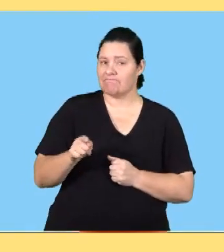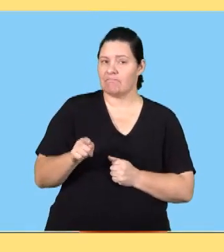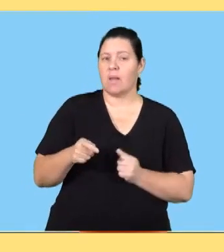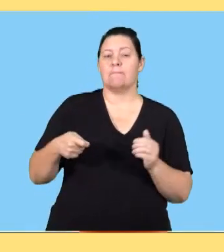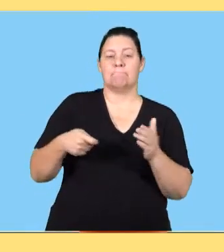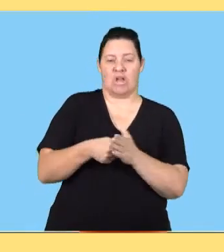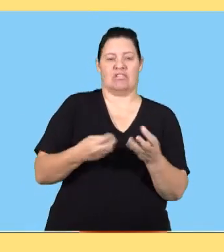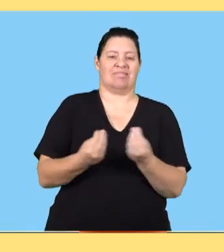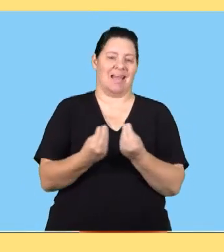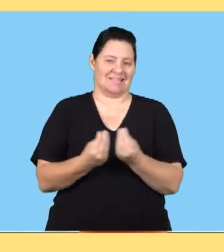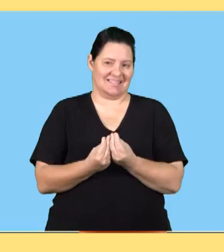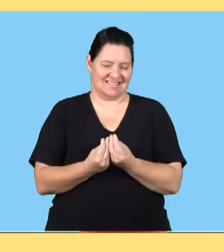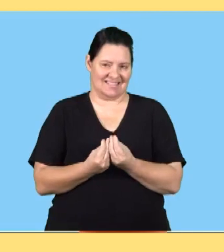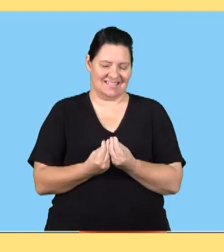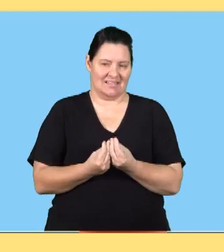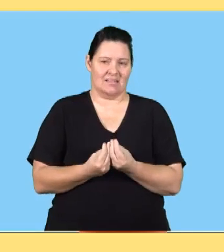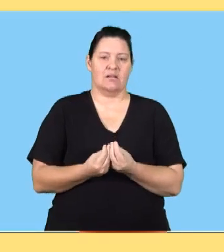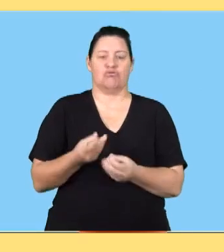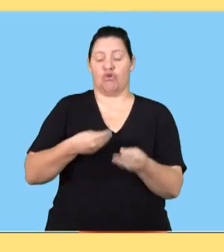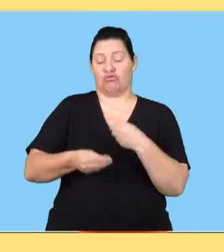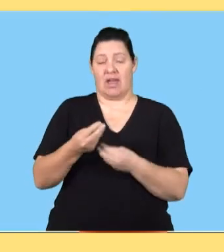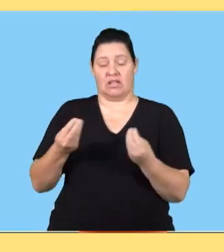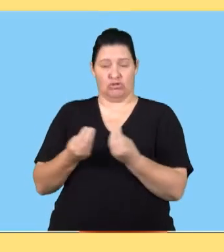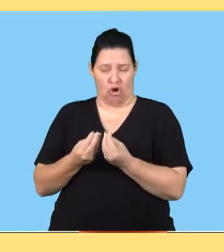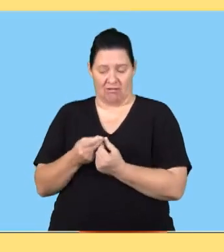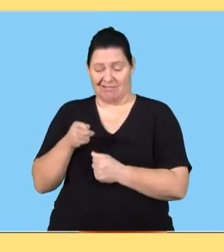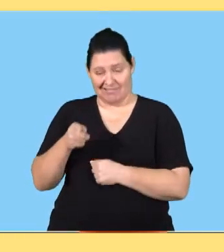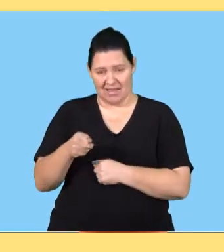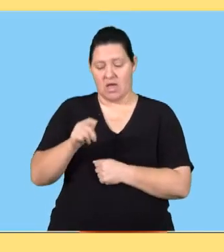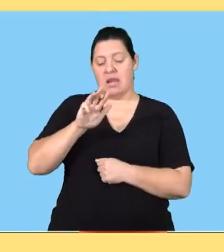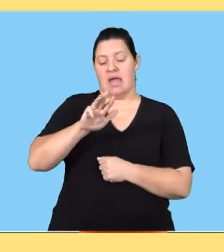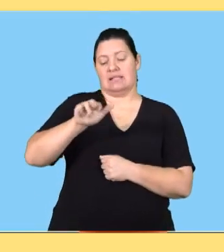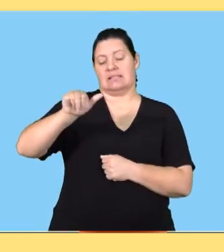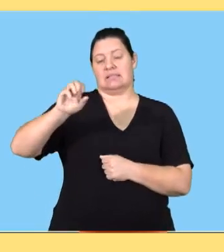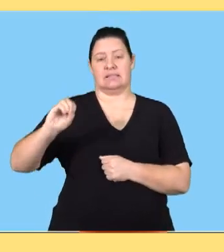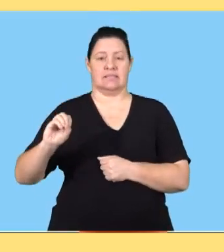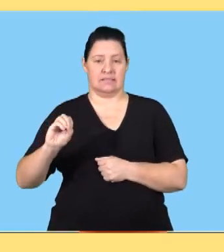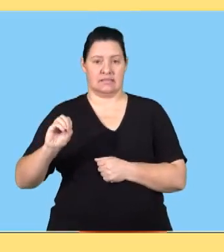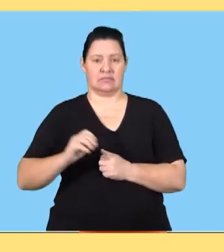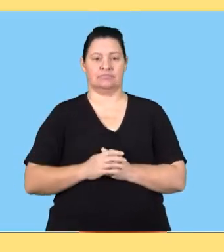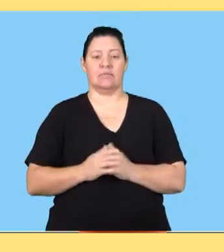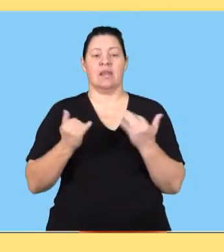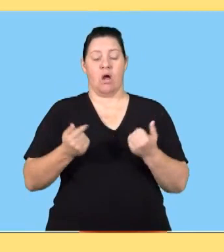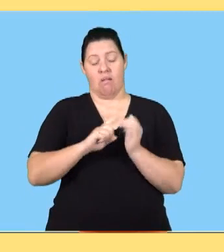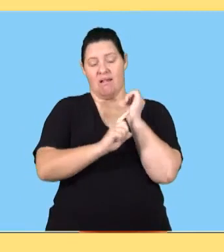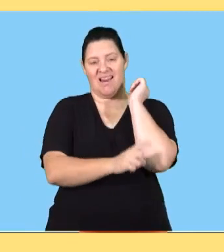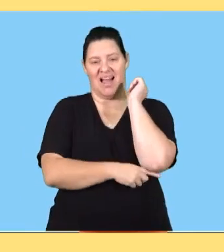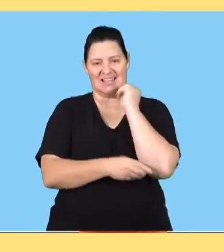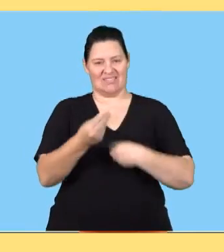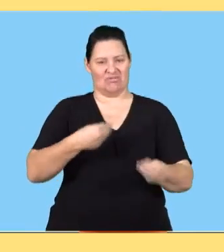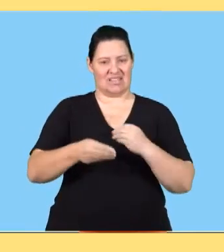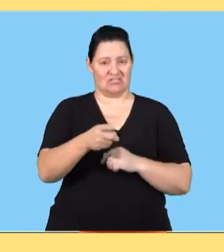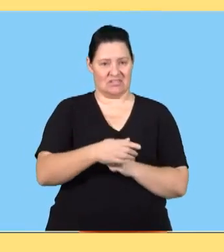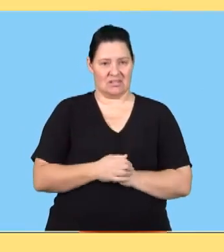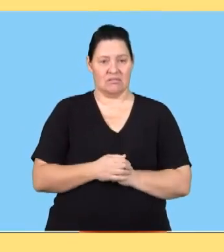is on the purchase of goods. So I'll come to my trading stock 960. I'll now come to the